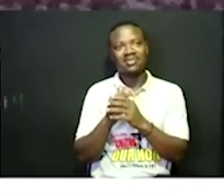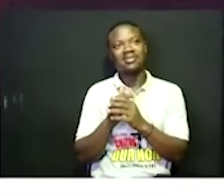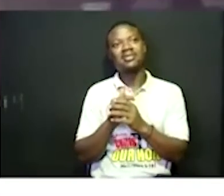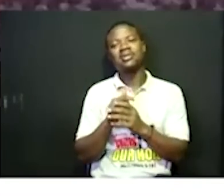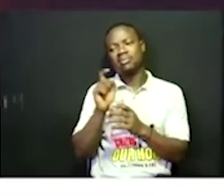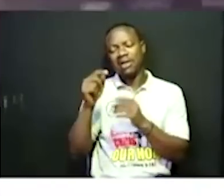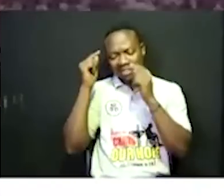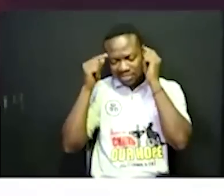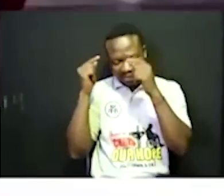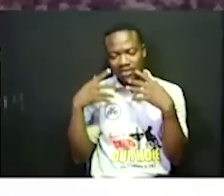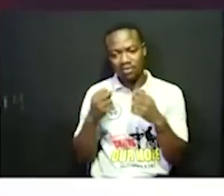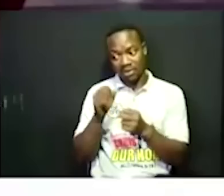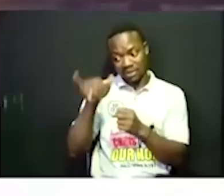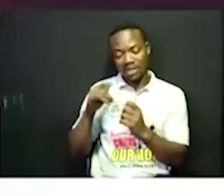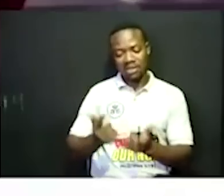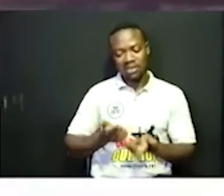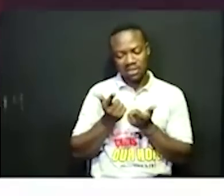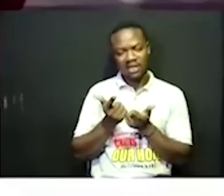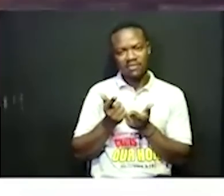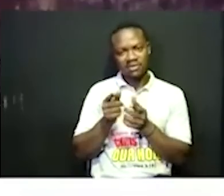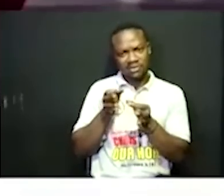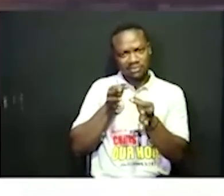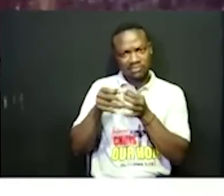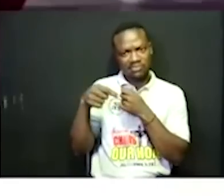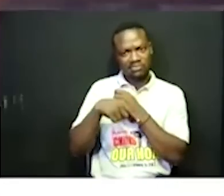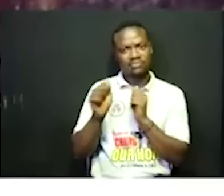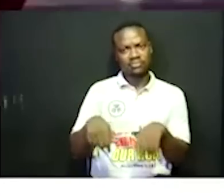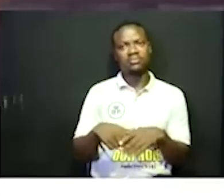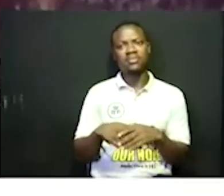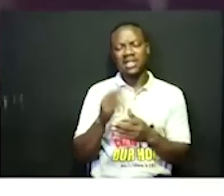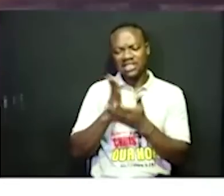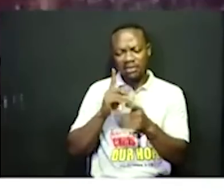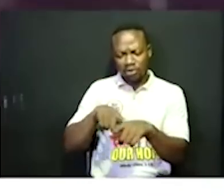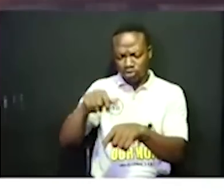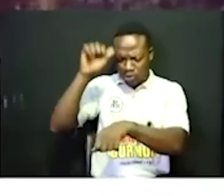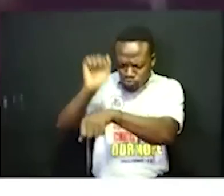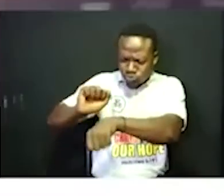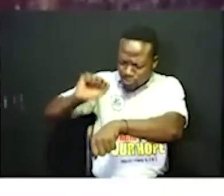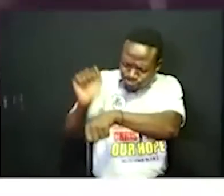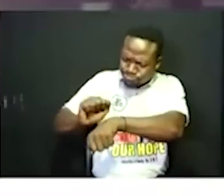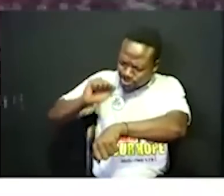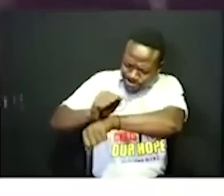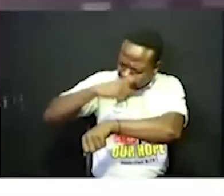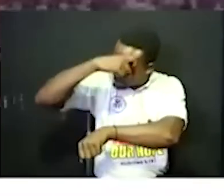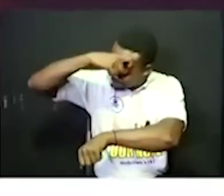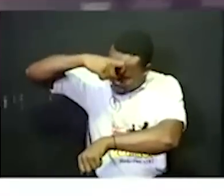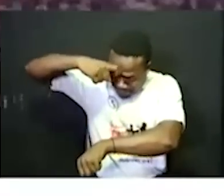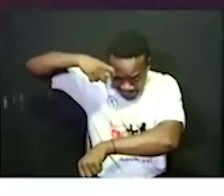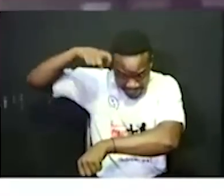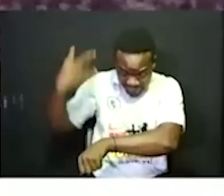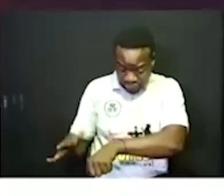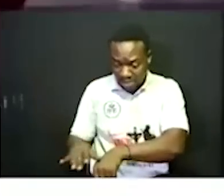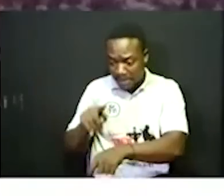But this is life. You can work for it, but you may not have